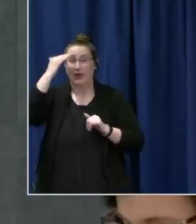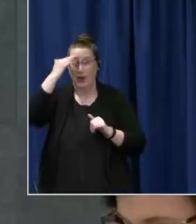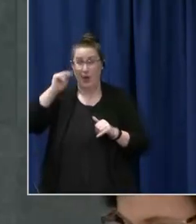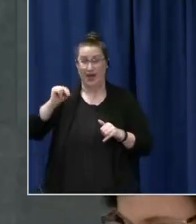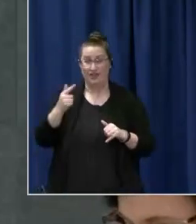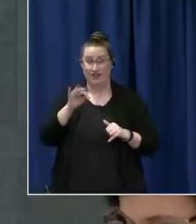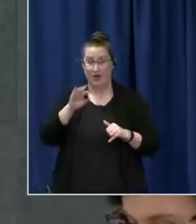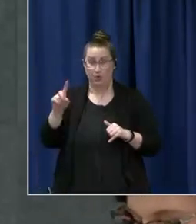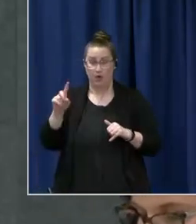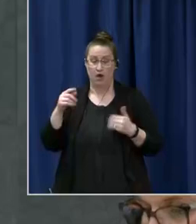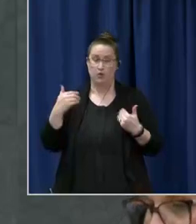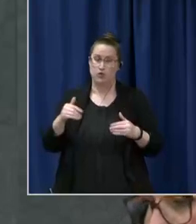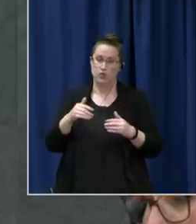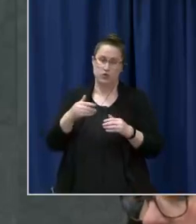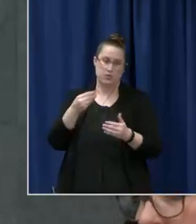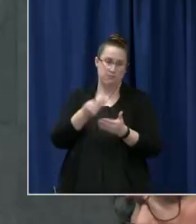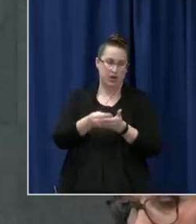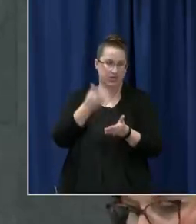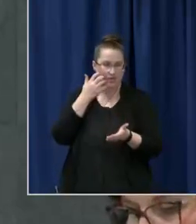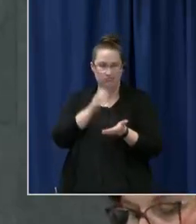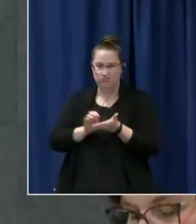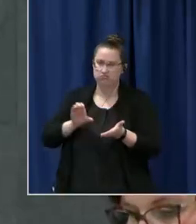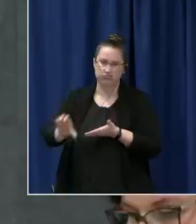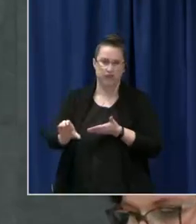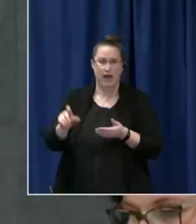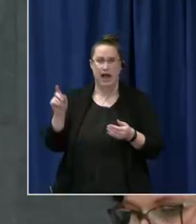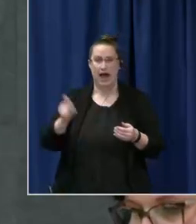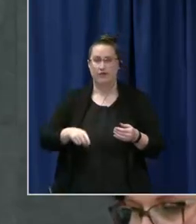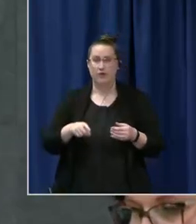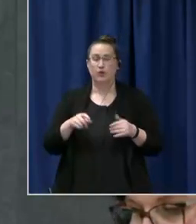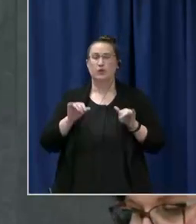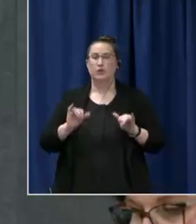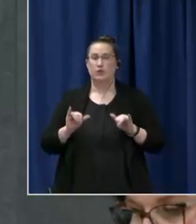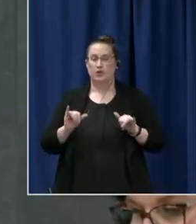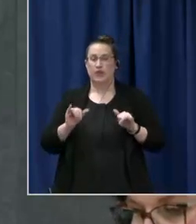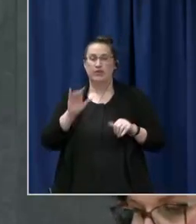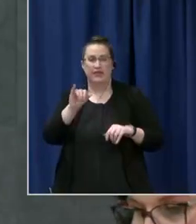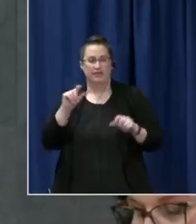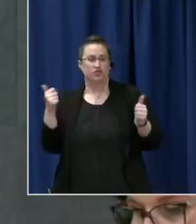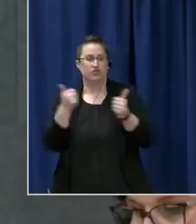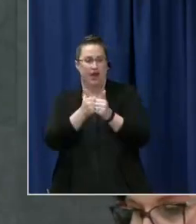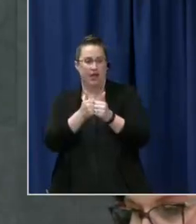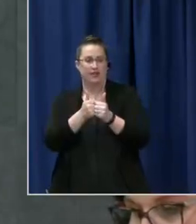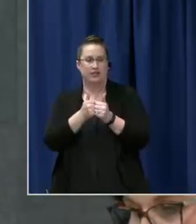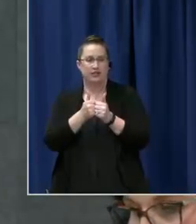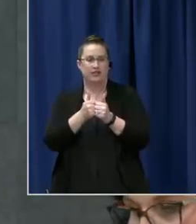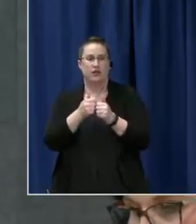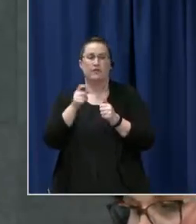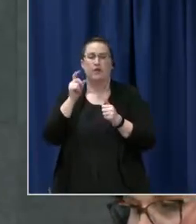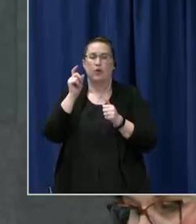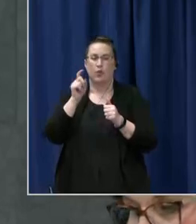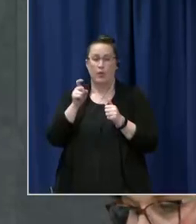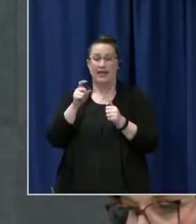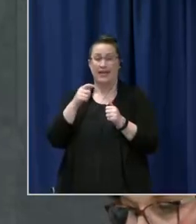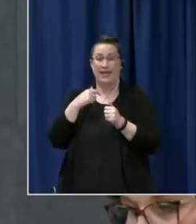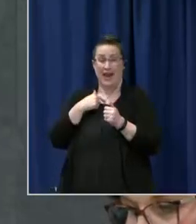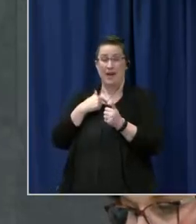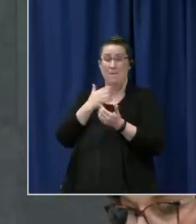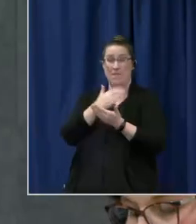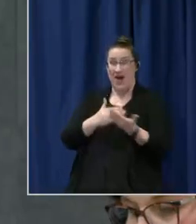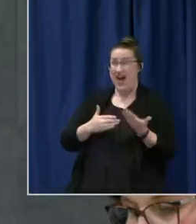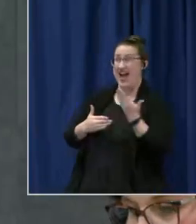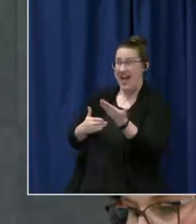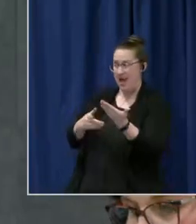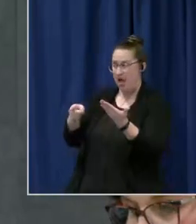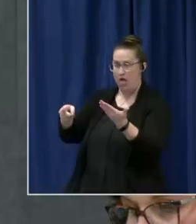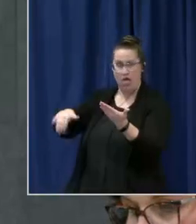going to take significant funding, then that is a challenge where we might be able to deliver it partway, but they have to be able to